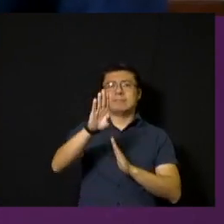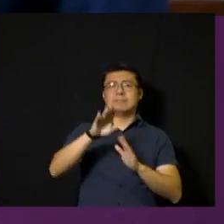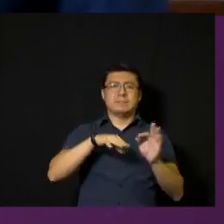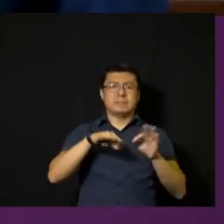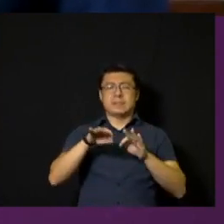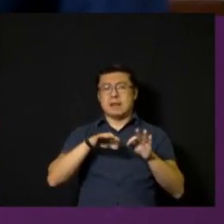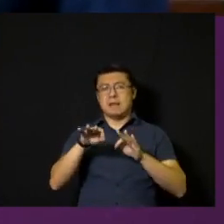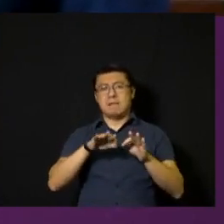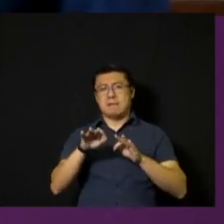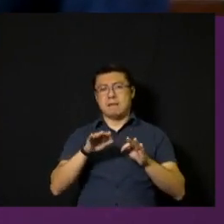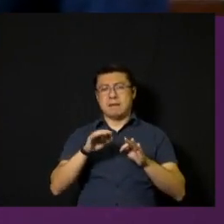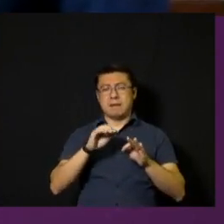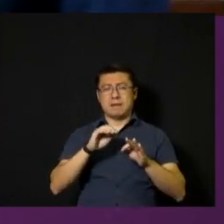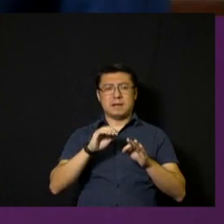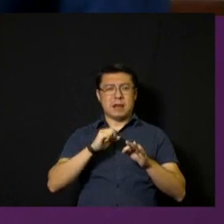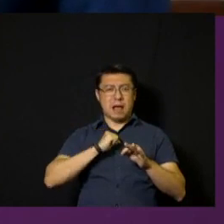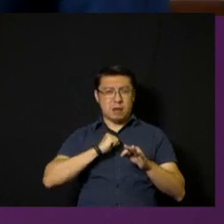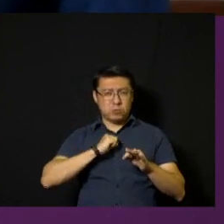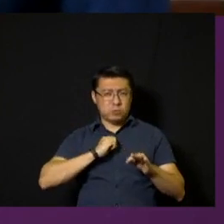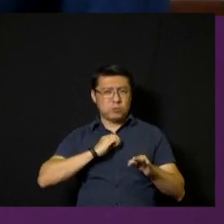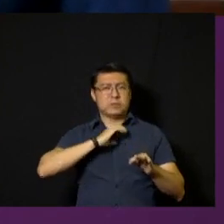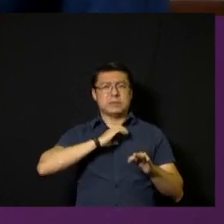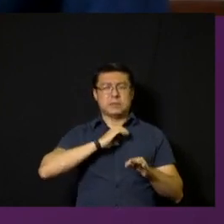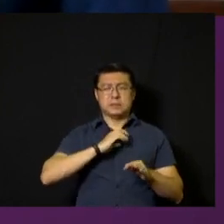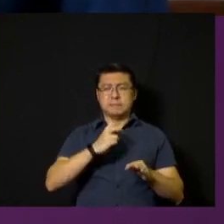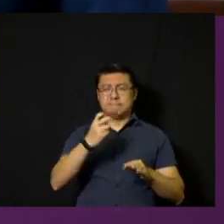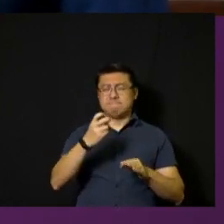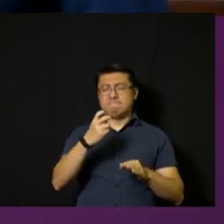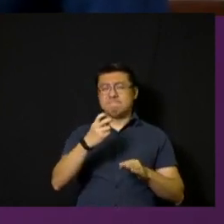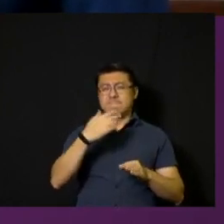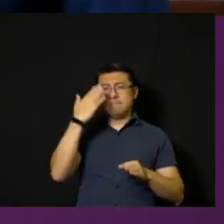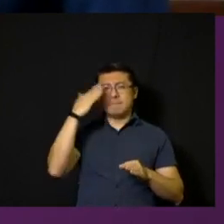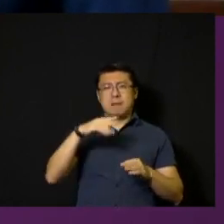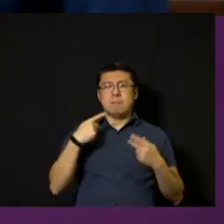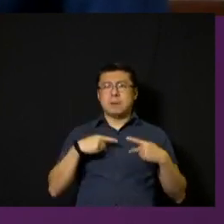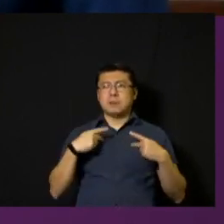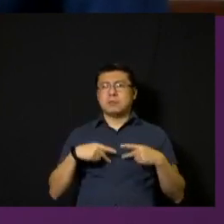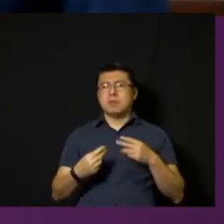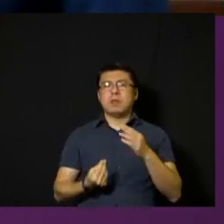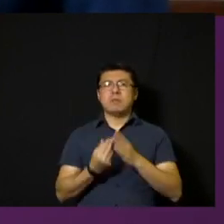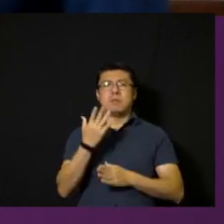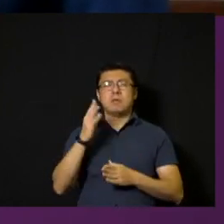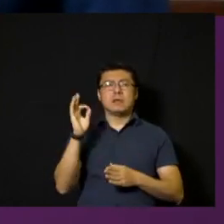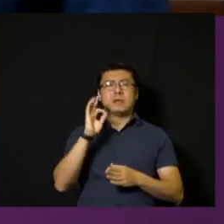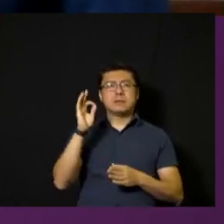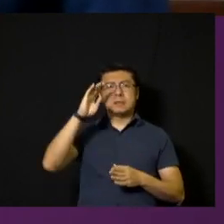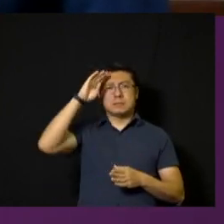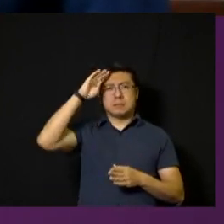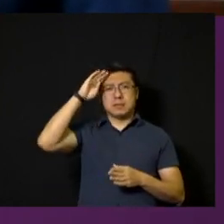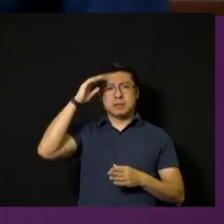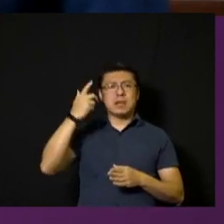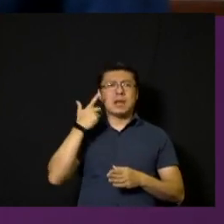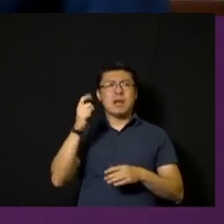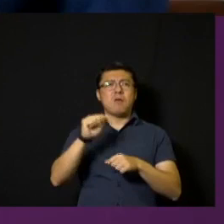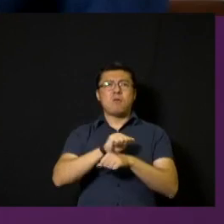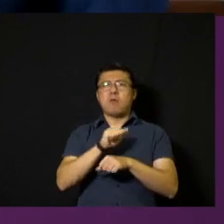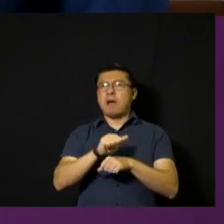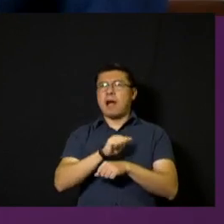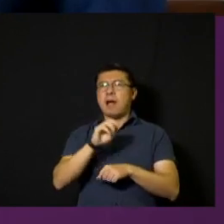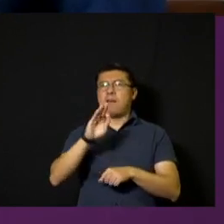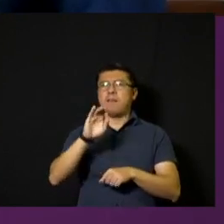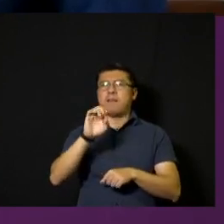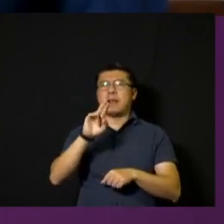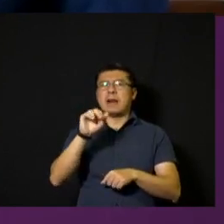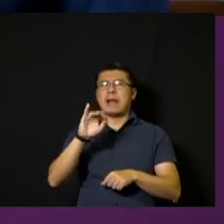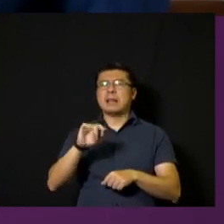work in your self-esteem and many things. Young people, new ones may say, I want